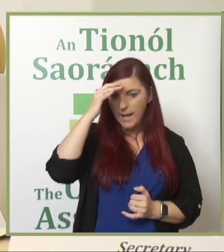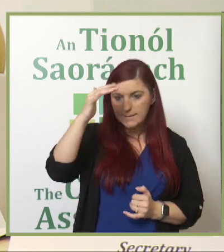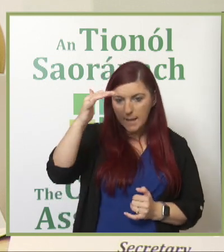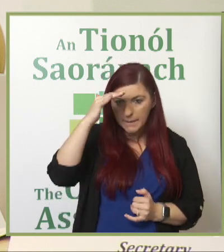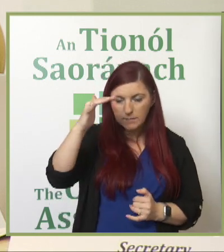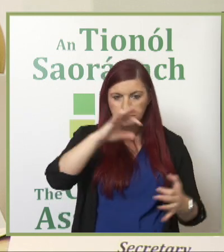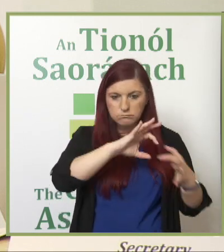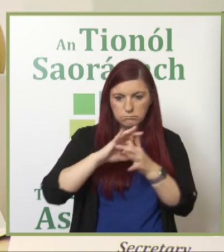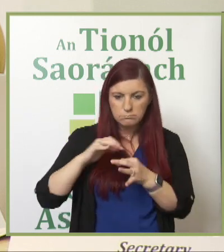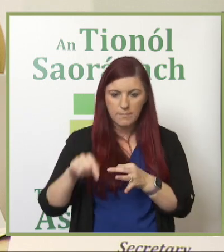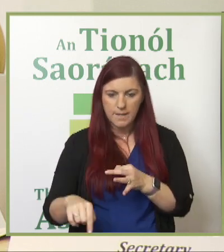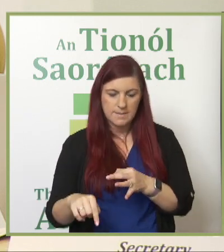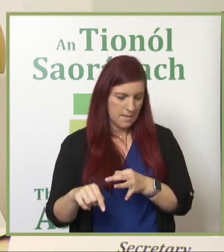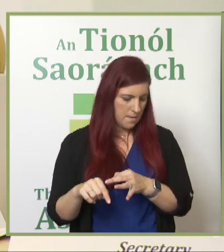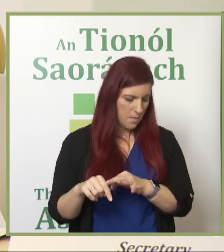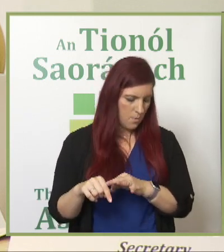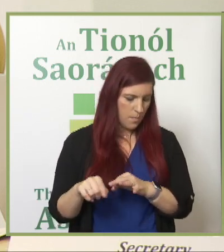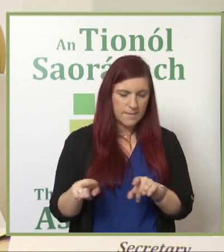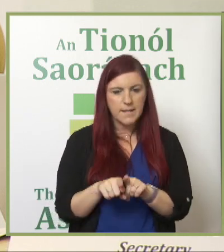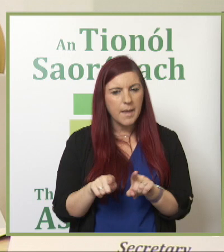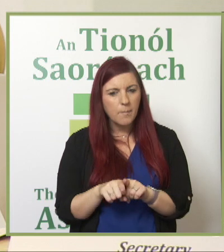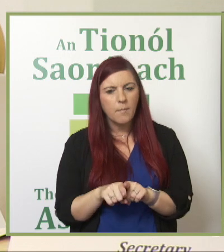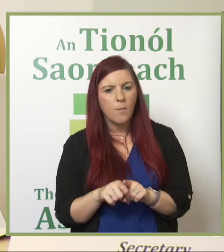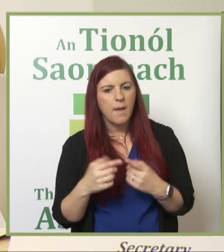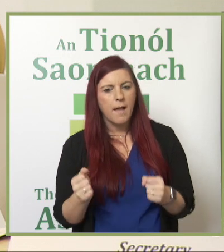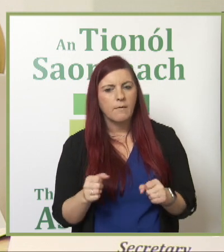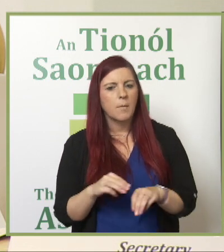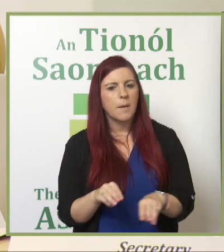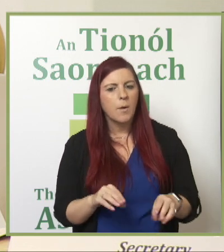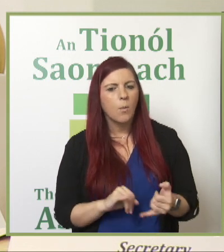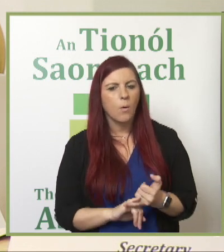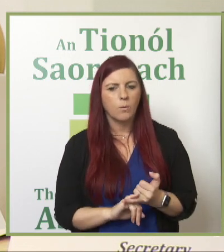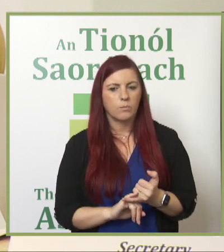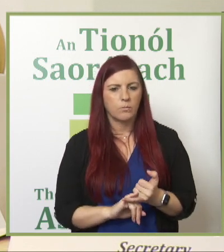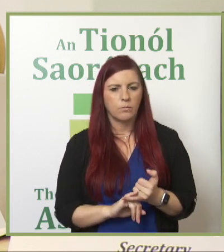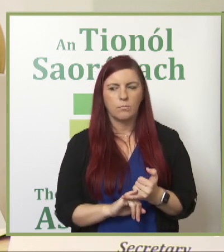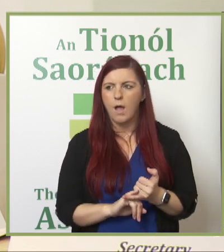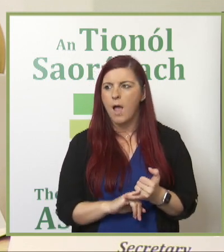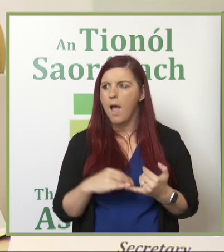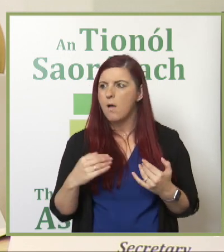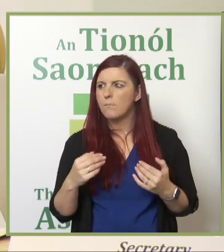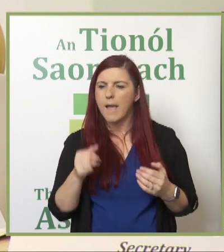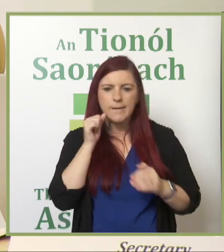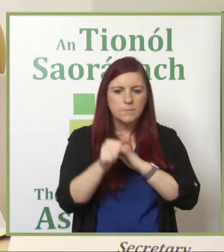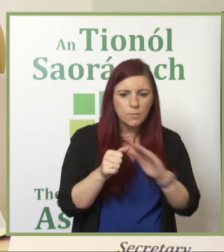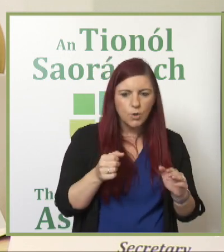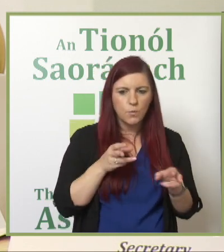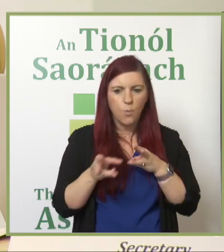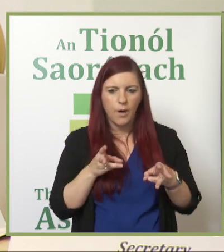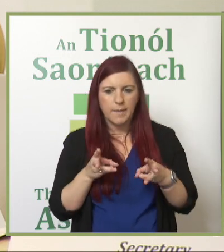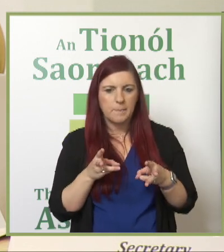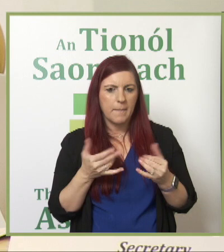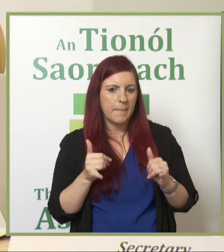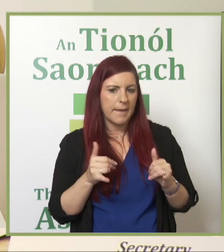related to this that are important. But we equally have people who are, I suppose, practitioners operating within either the services